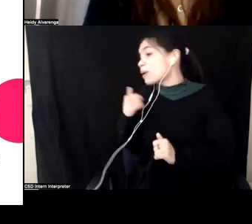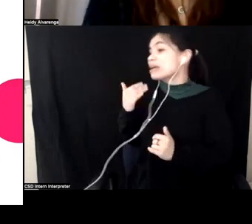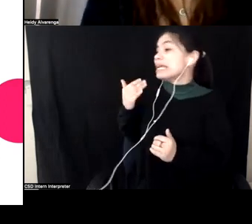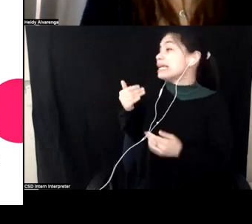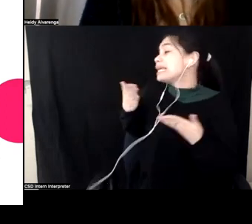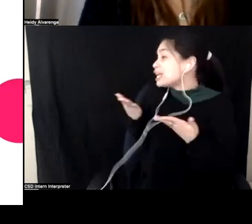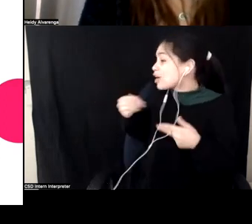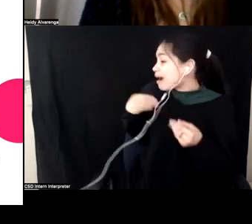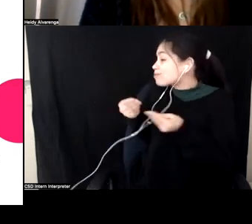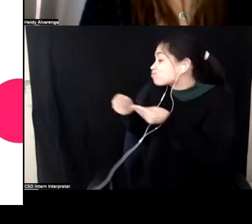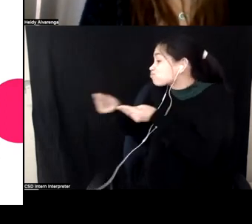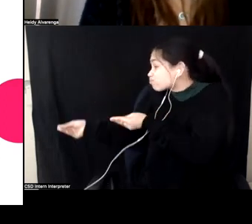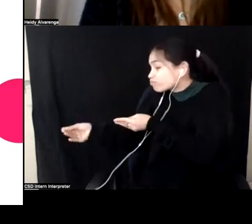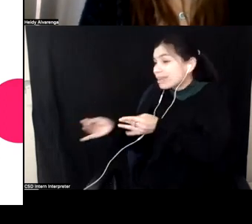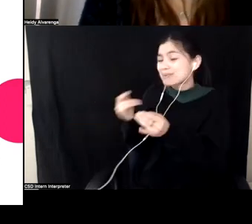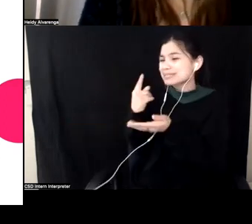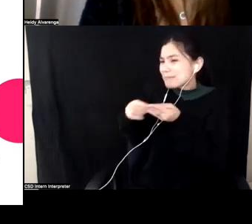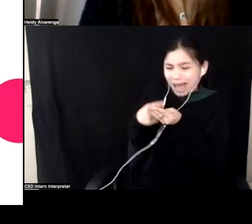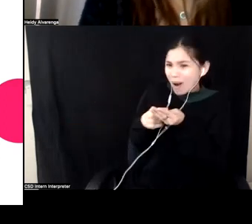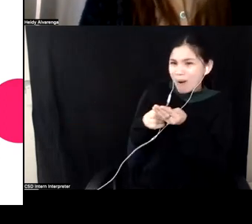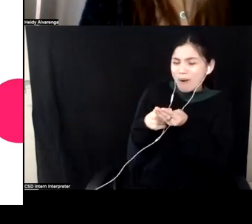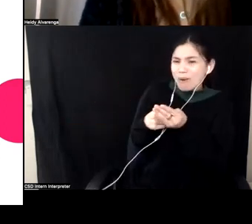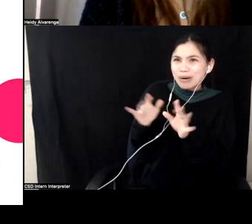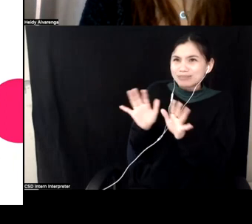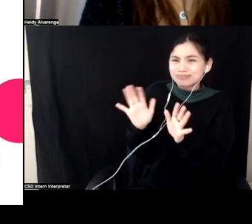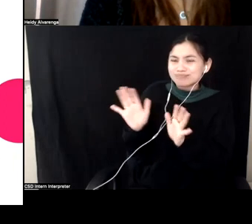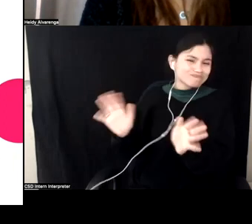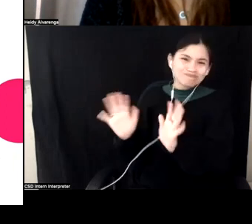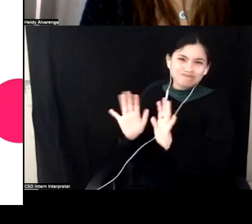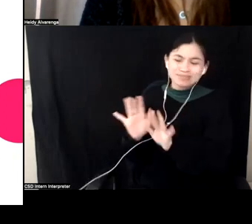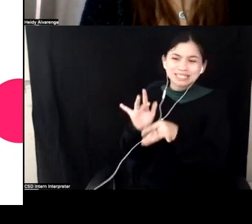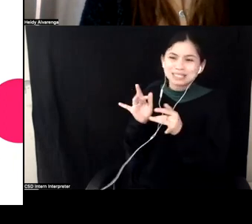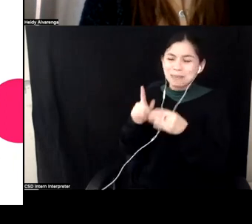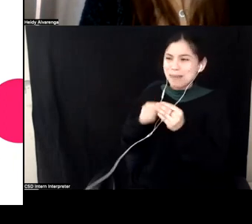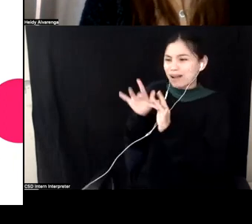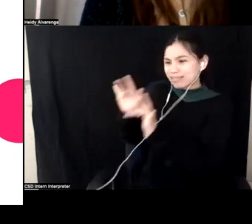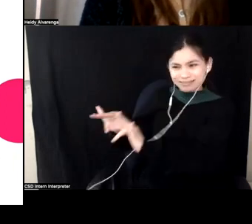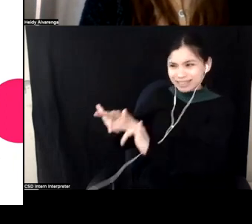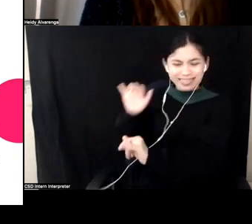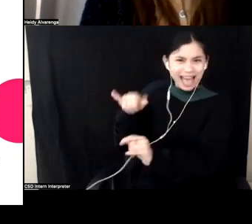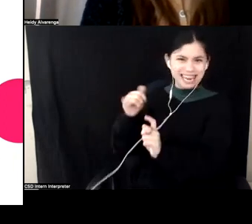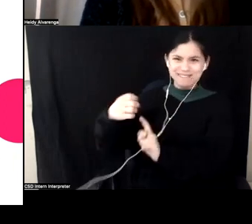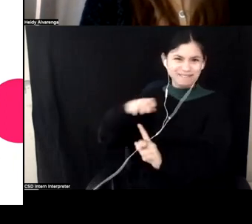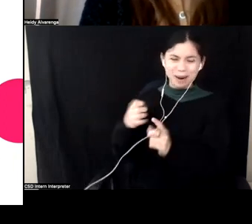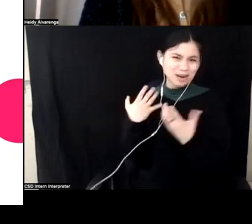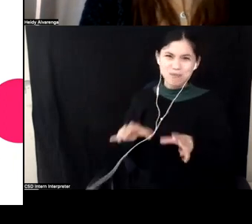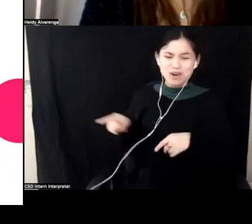And it was just not the environment that I wanted for my daughter.